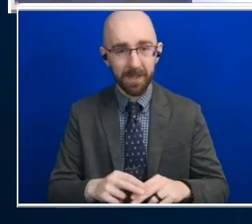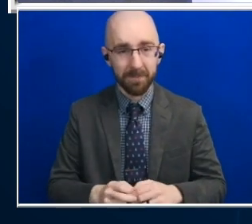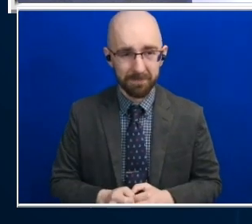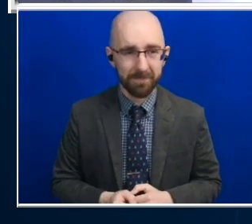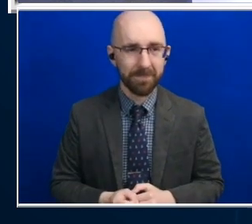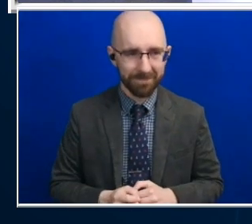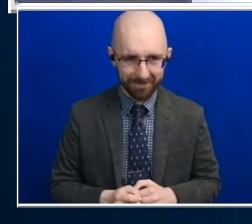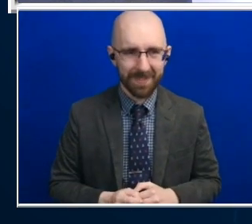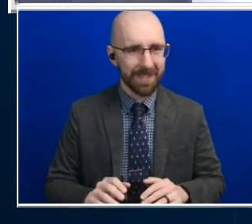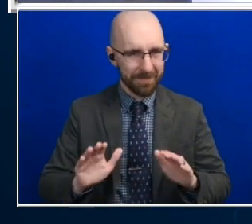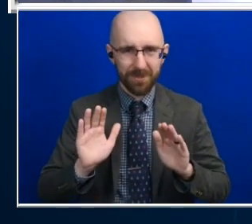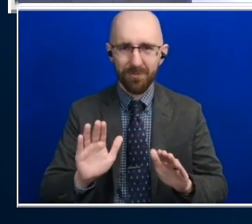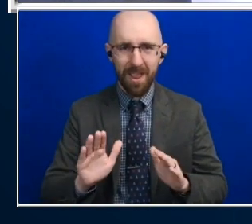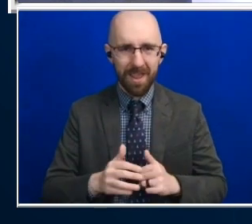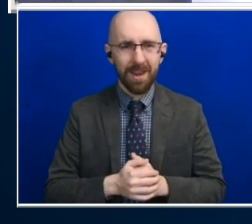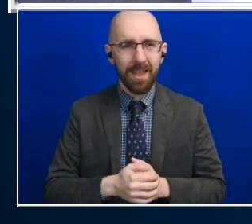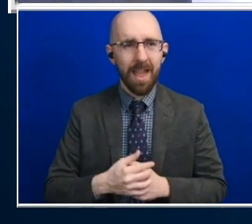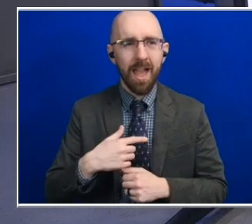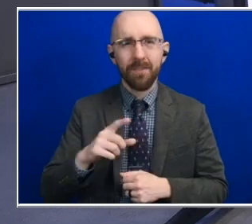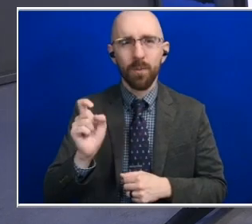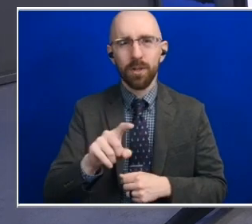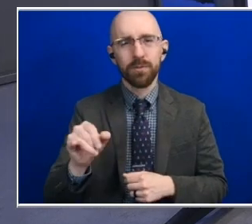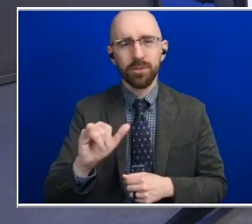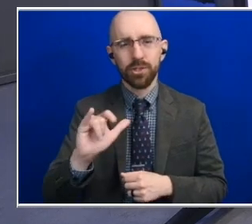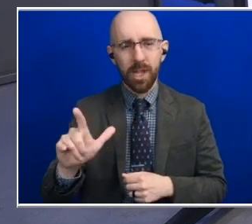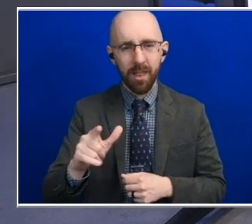I have a question for Jill, though. Jill,